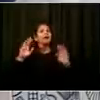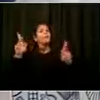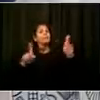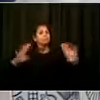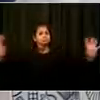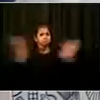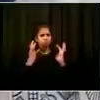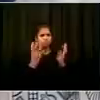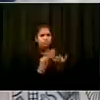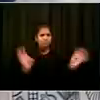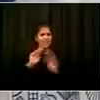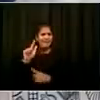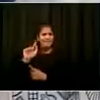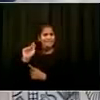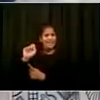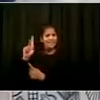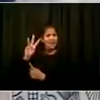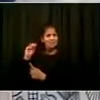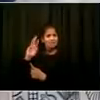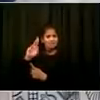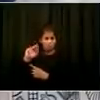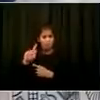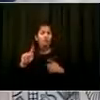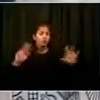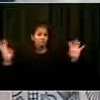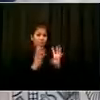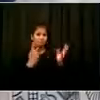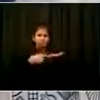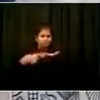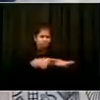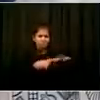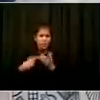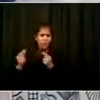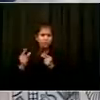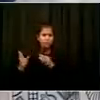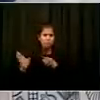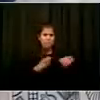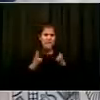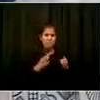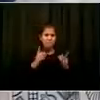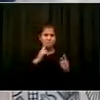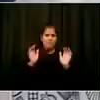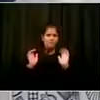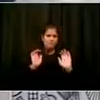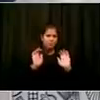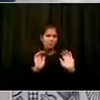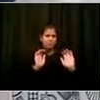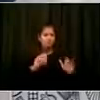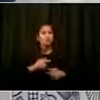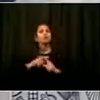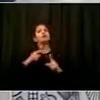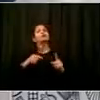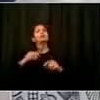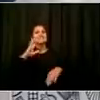Thompson and First Lady Shirlane McCray have led the way with the task force, coming up with a variety of new